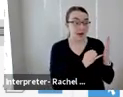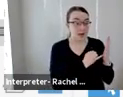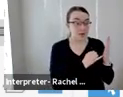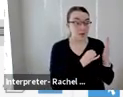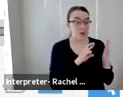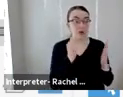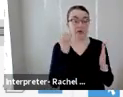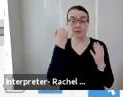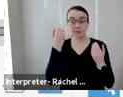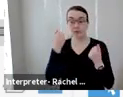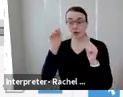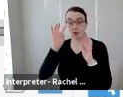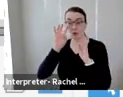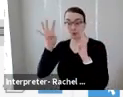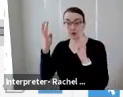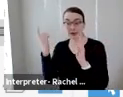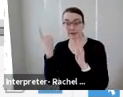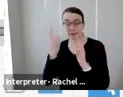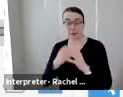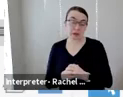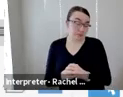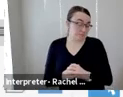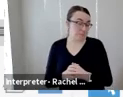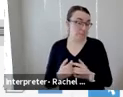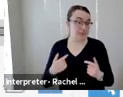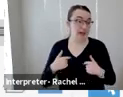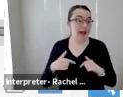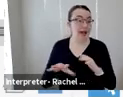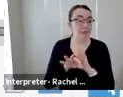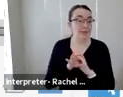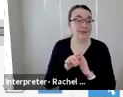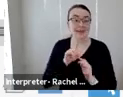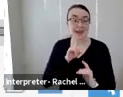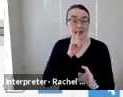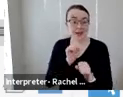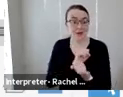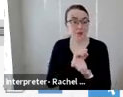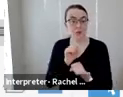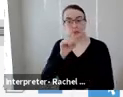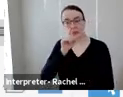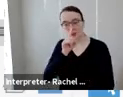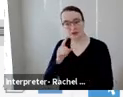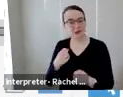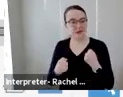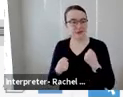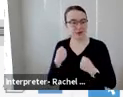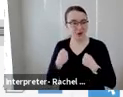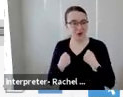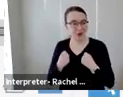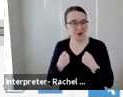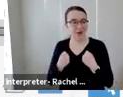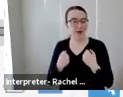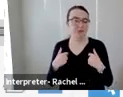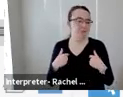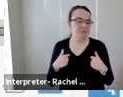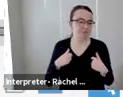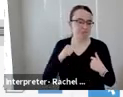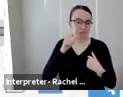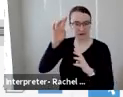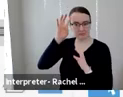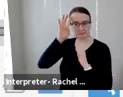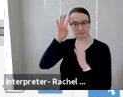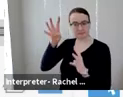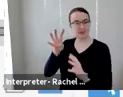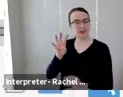something, I chose an actual car, so I wouldn't be creating the design